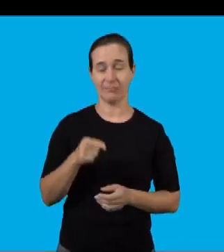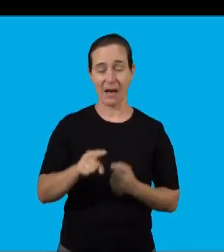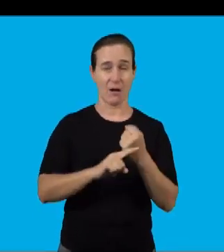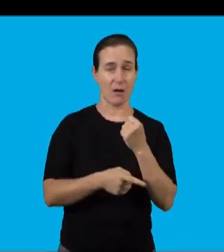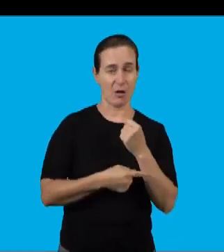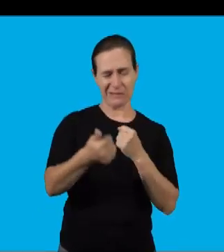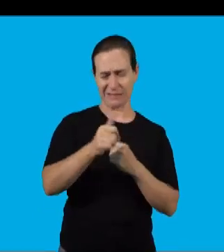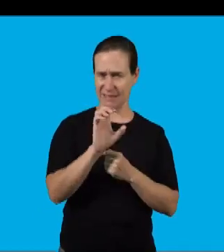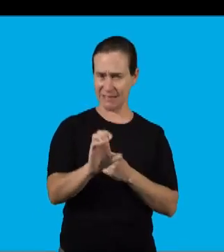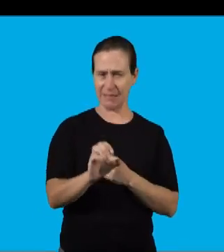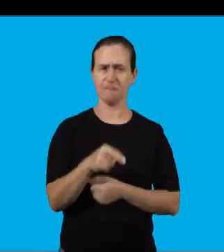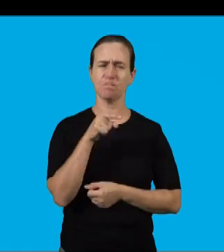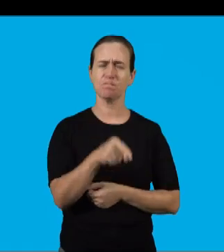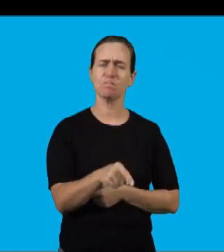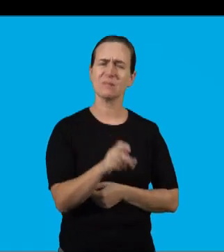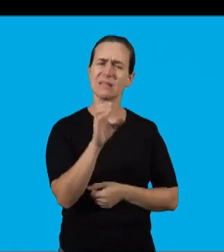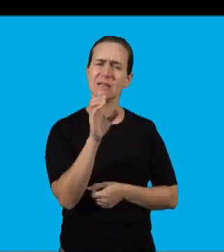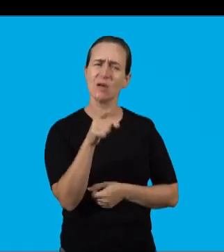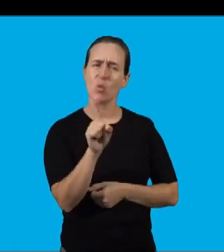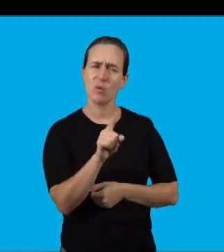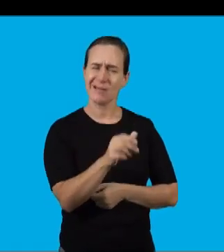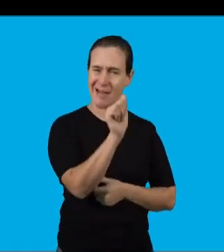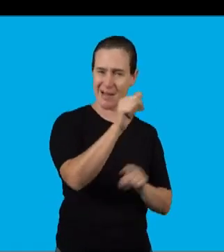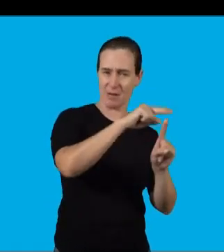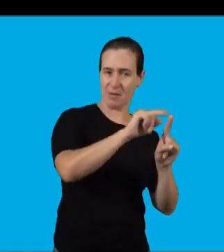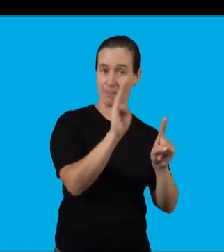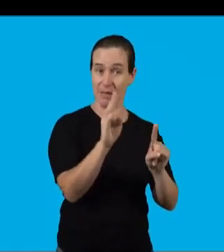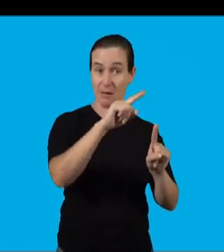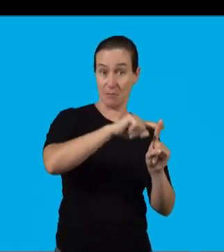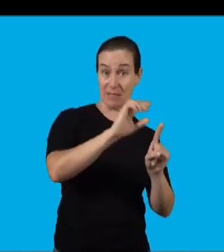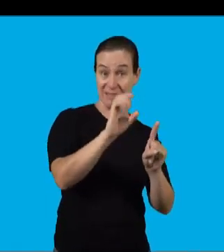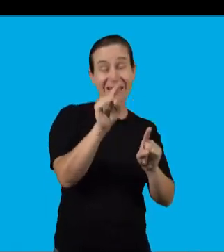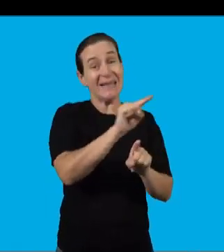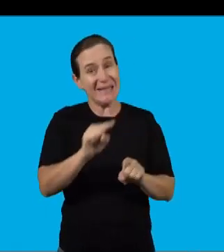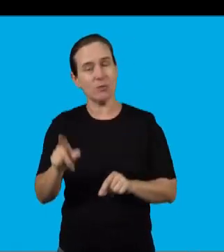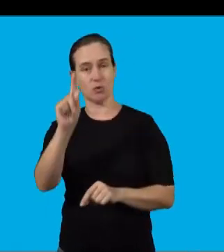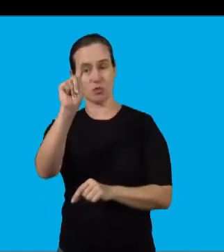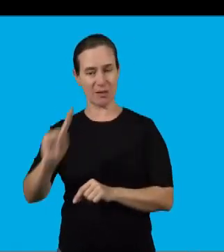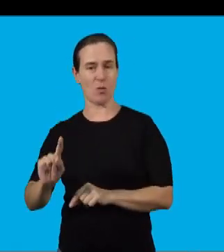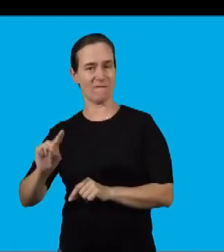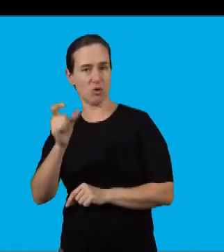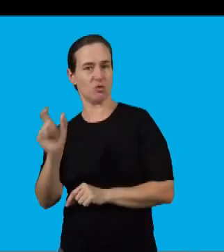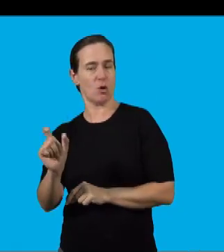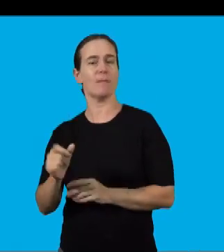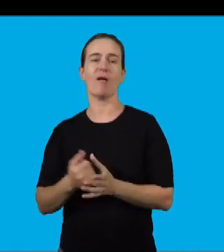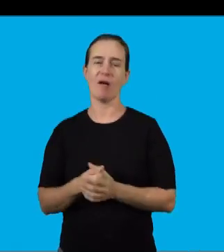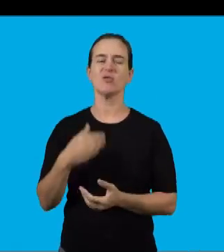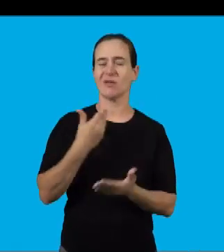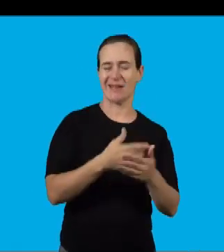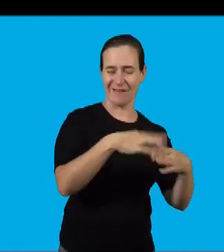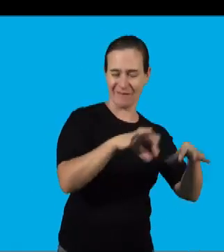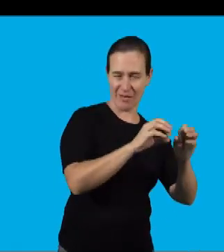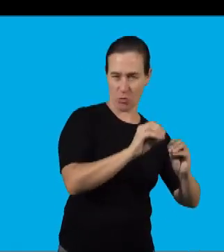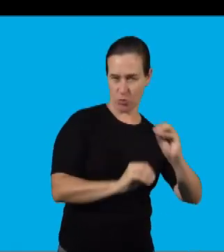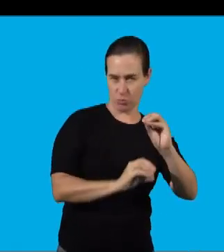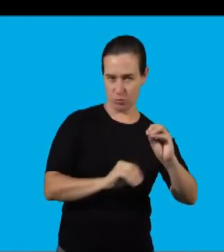C. Remember, C is A plus B plus C, which is equals to the first term. So we can just write those